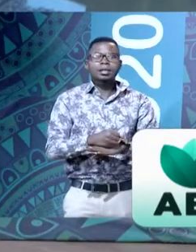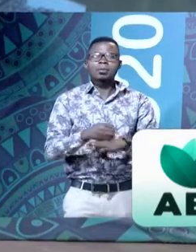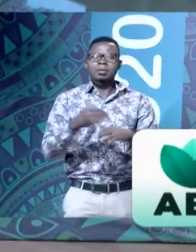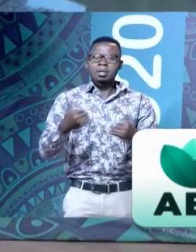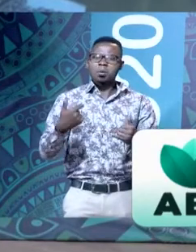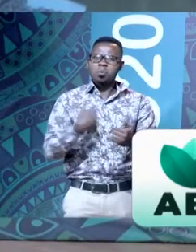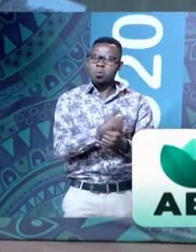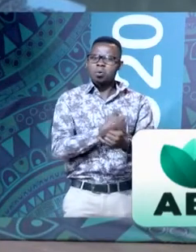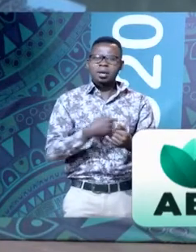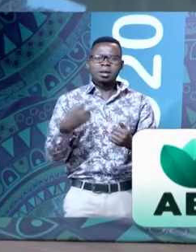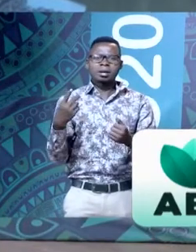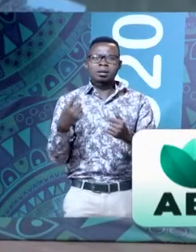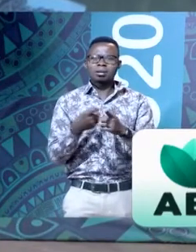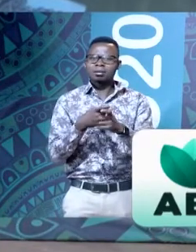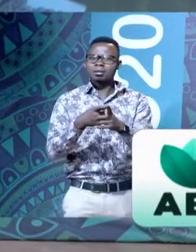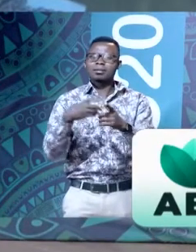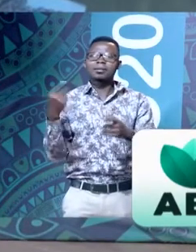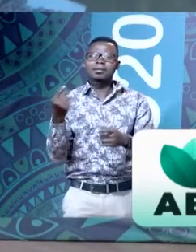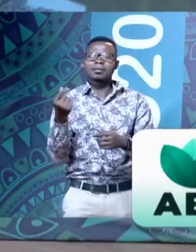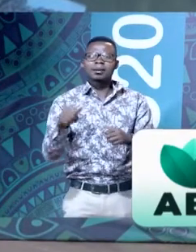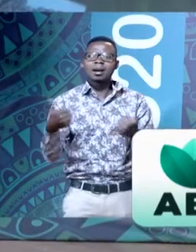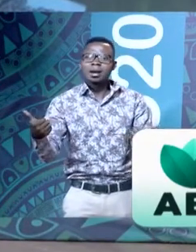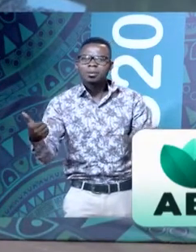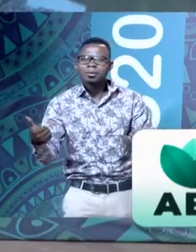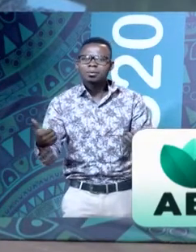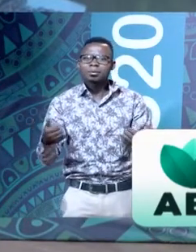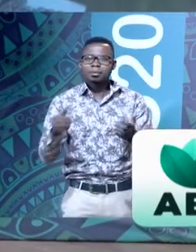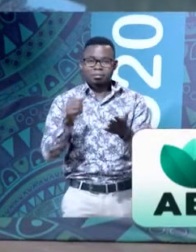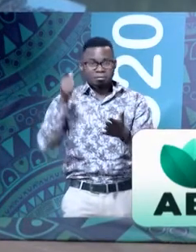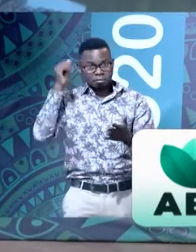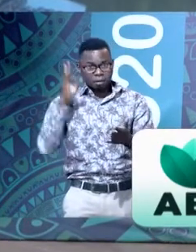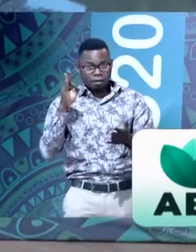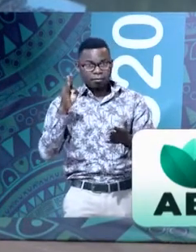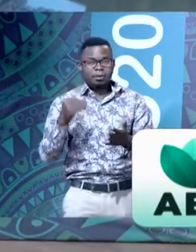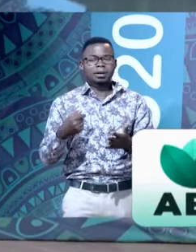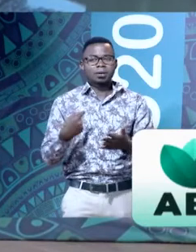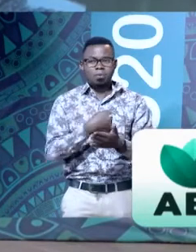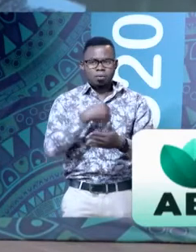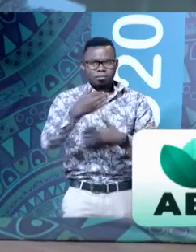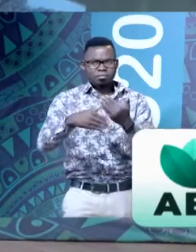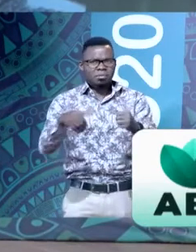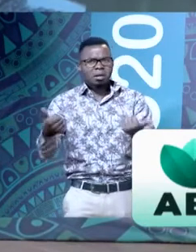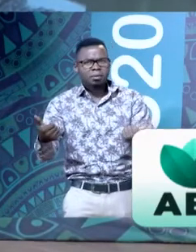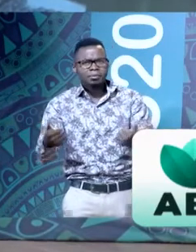we can run as Africans? Very quickly.